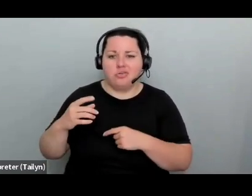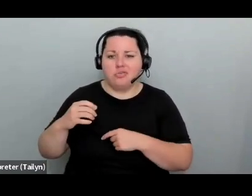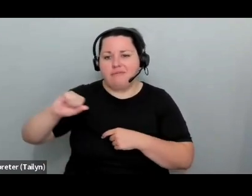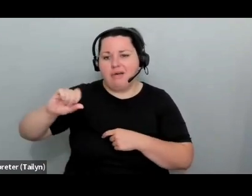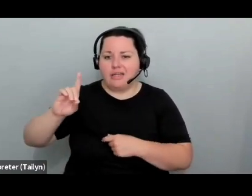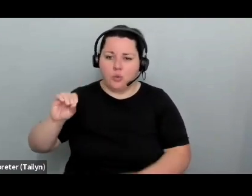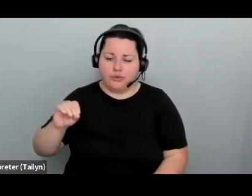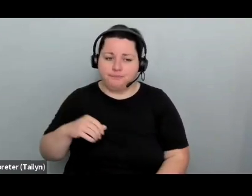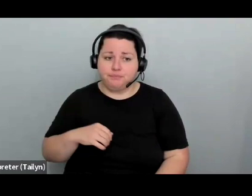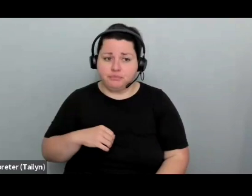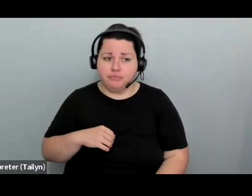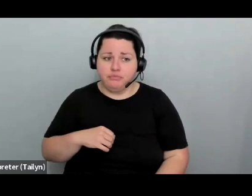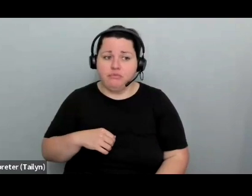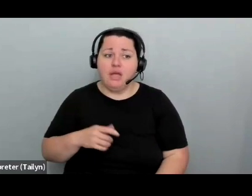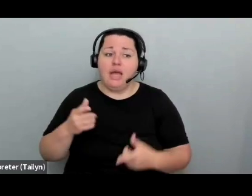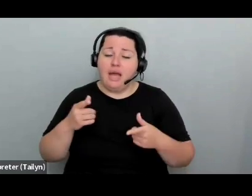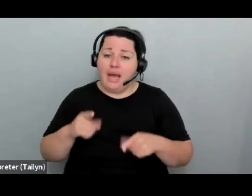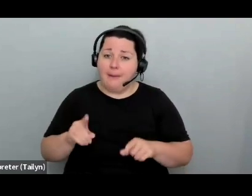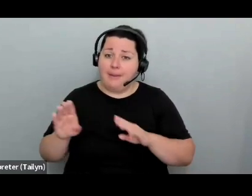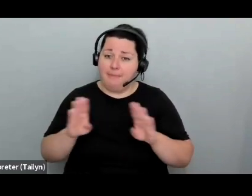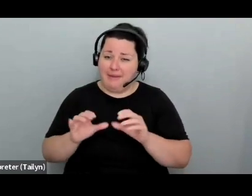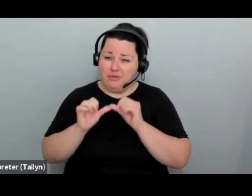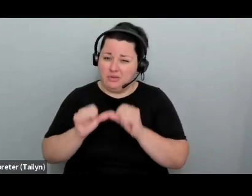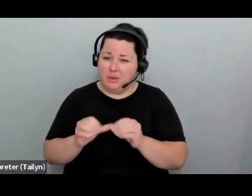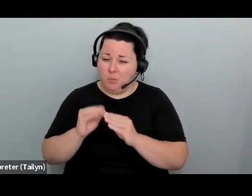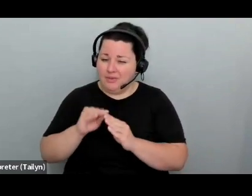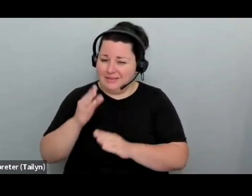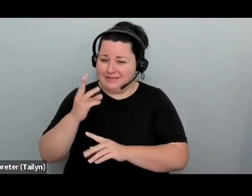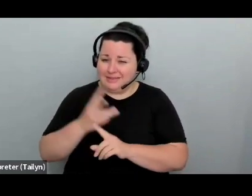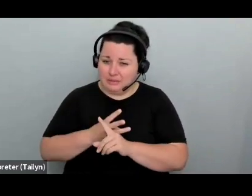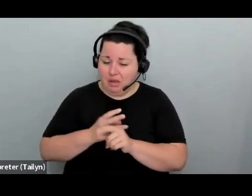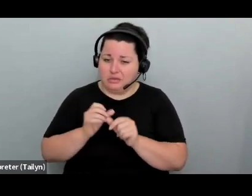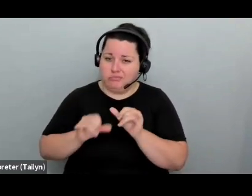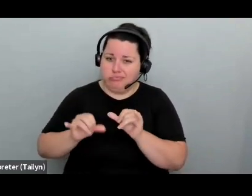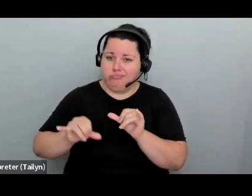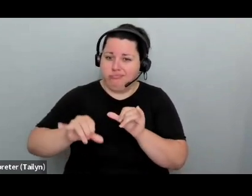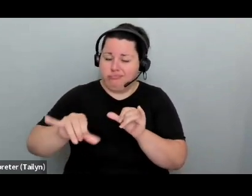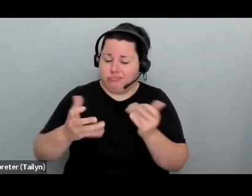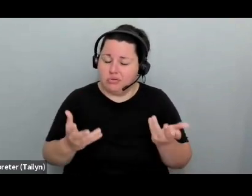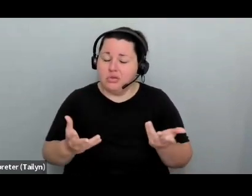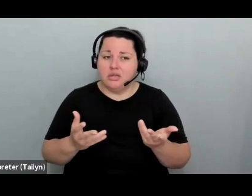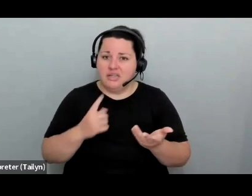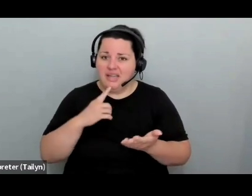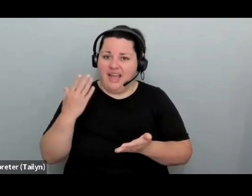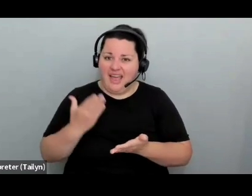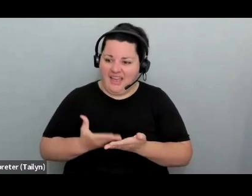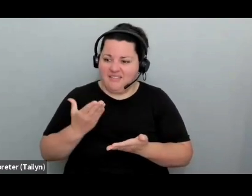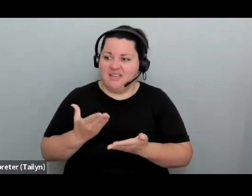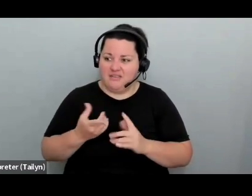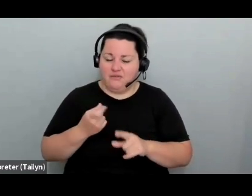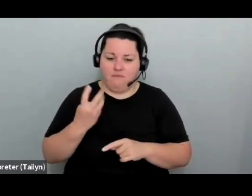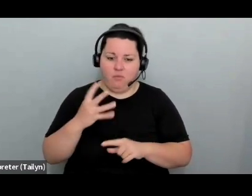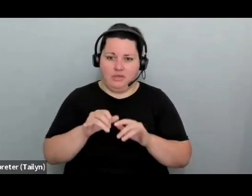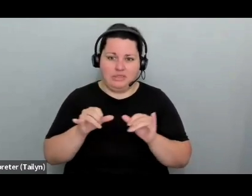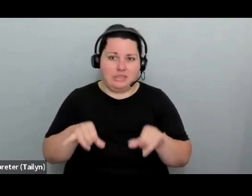when their pattern of behavior that lasts more than 6 months and is evidence based by at least 4 systems